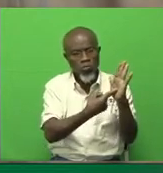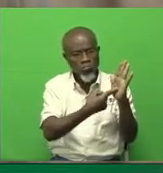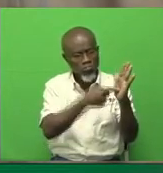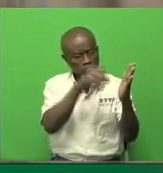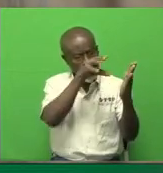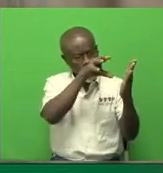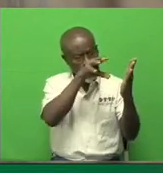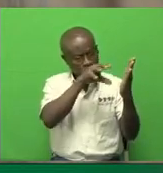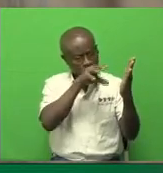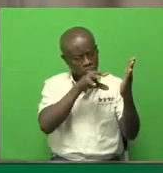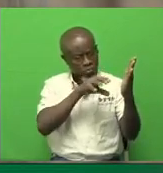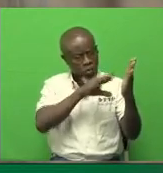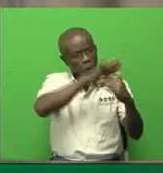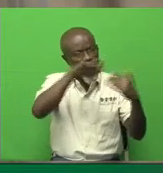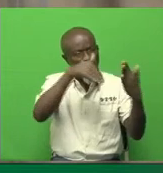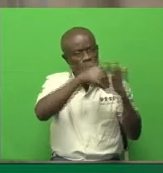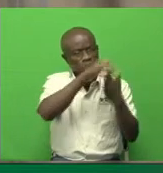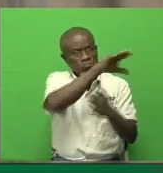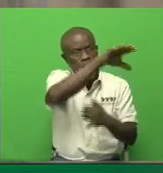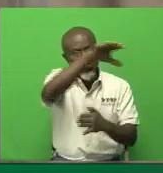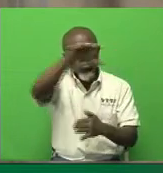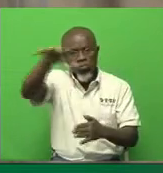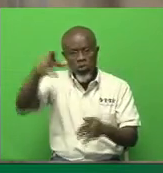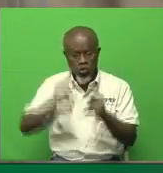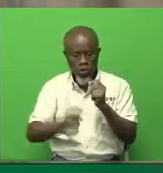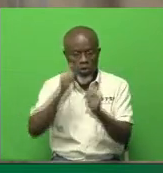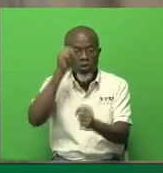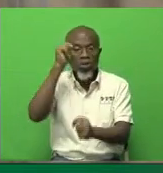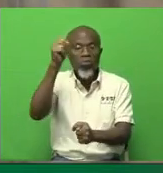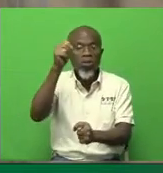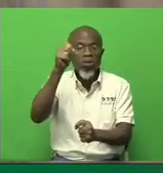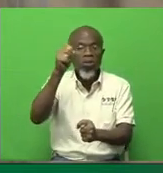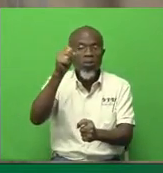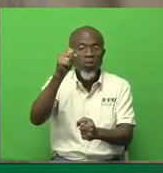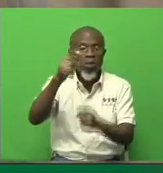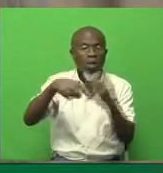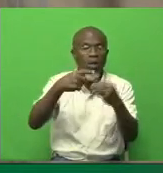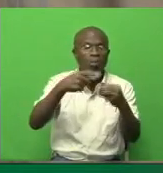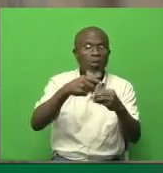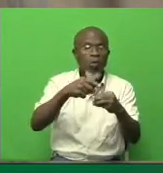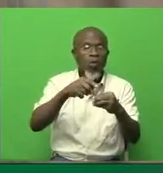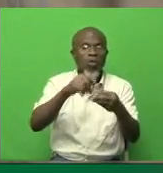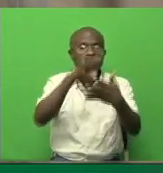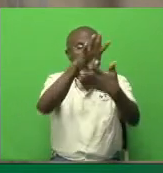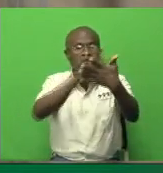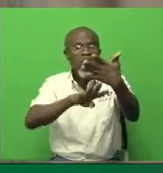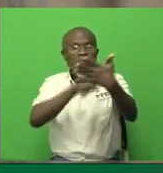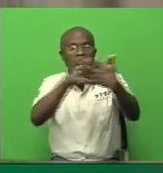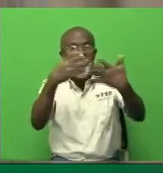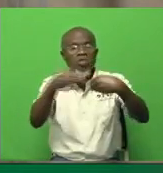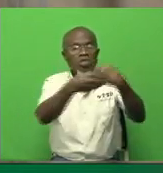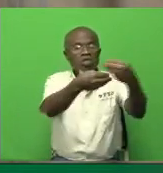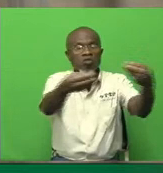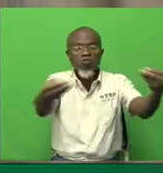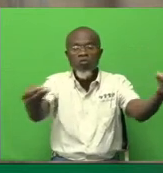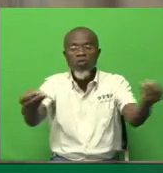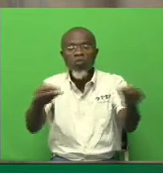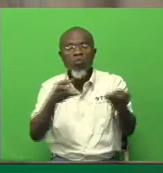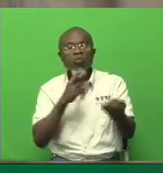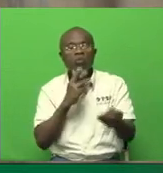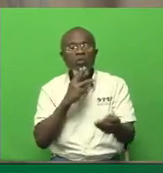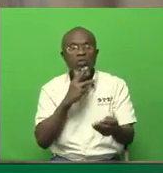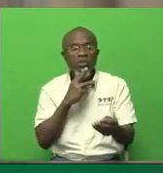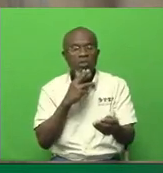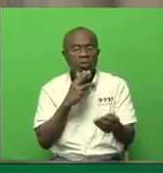area in Trinidad and Tobago as it relates to the scheduled supply of water I'm Mr